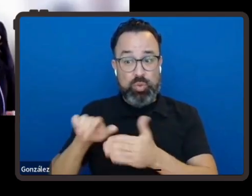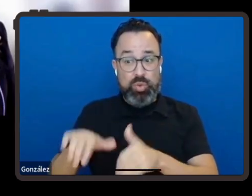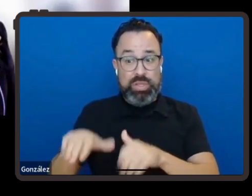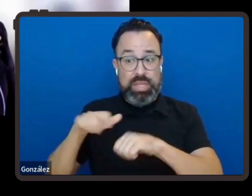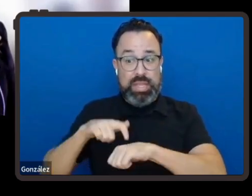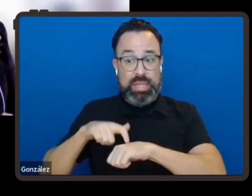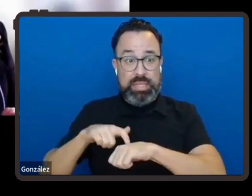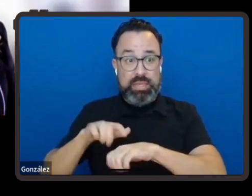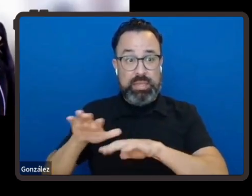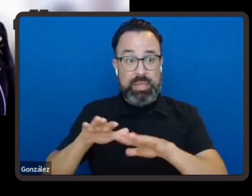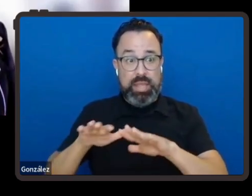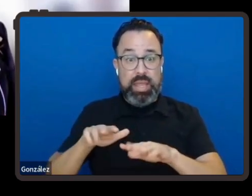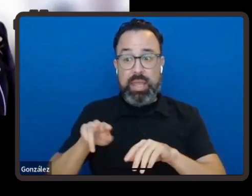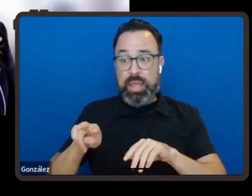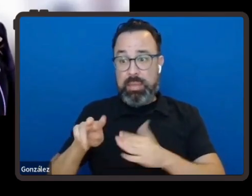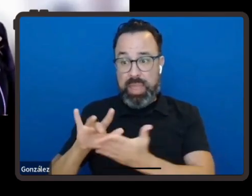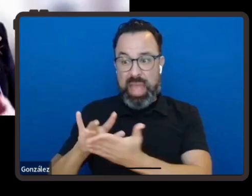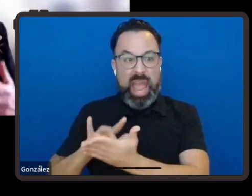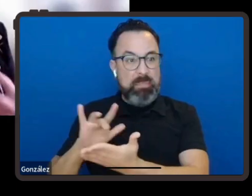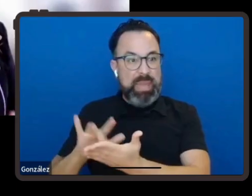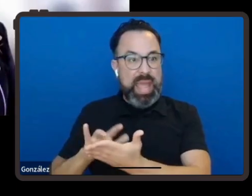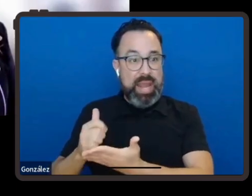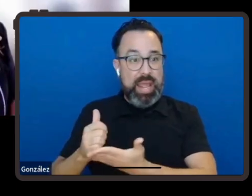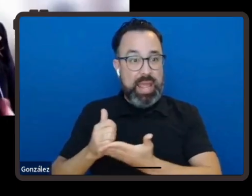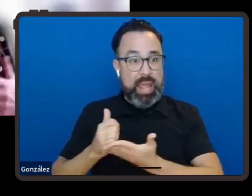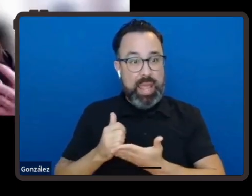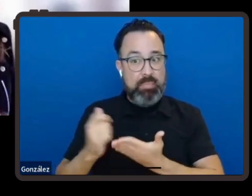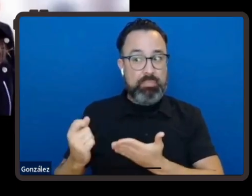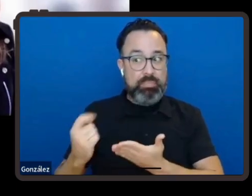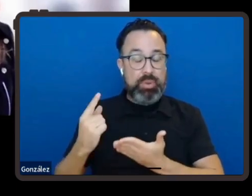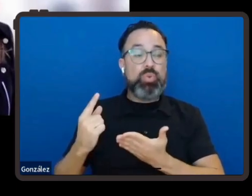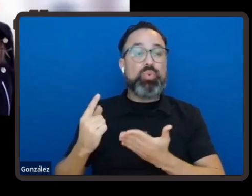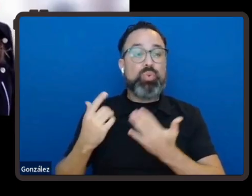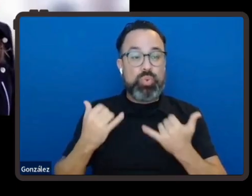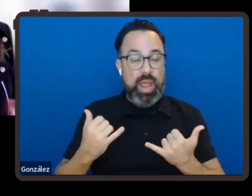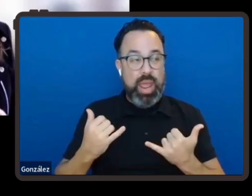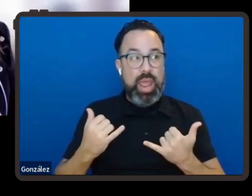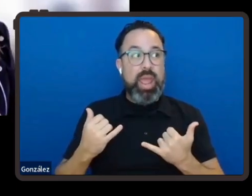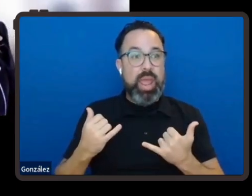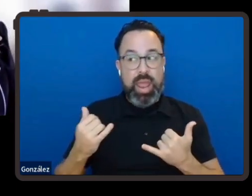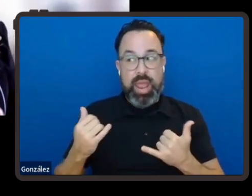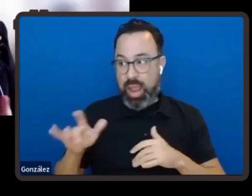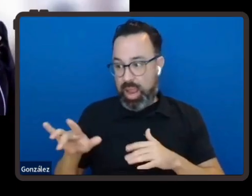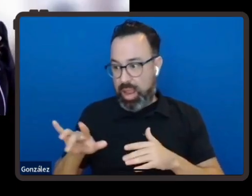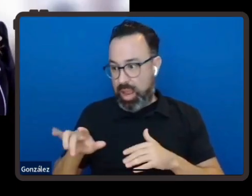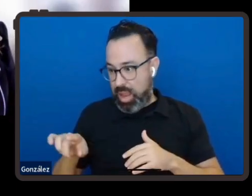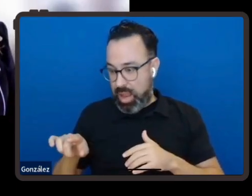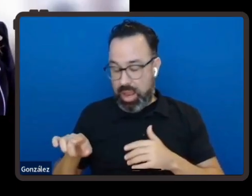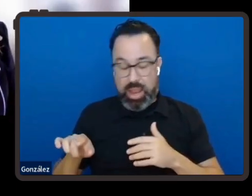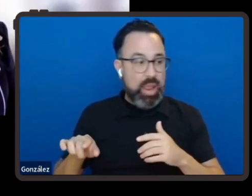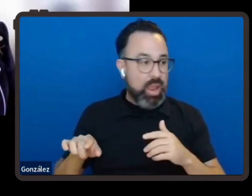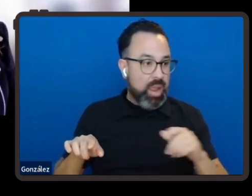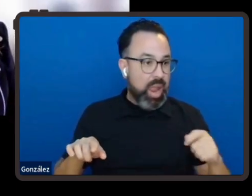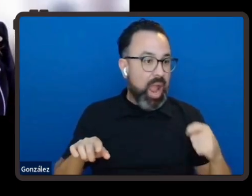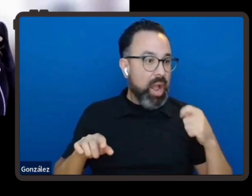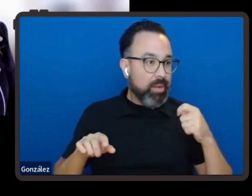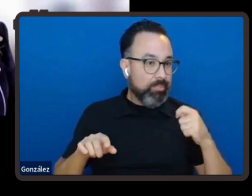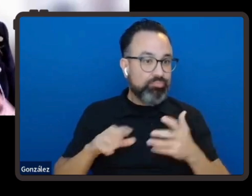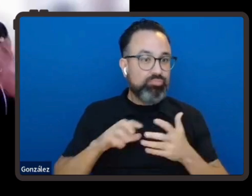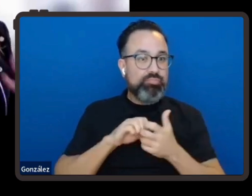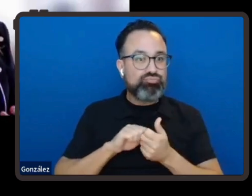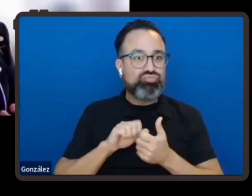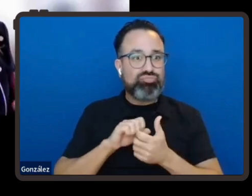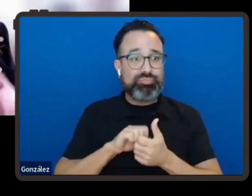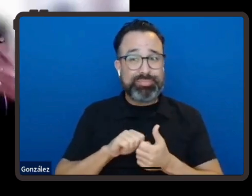know now's a good time to have another bite. And many of us could do with that. You know, how many of